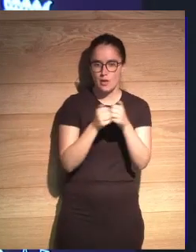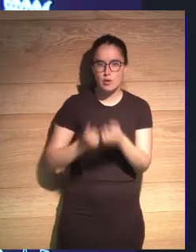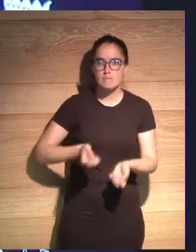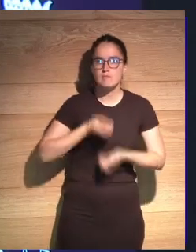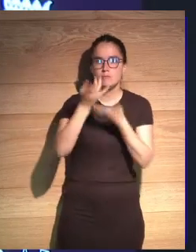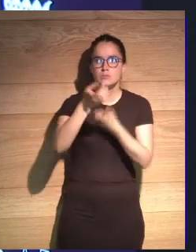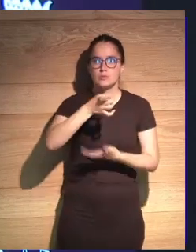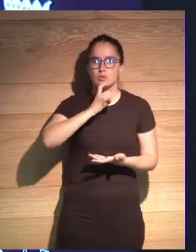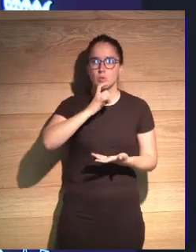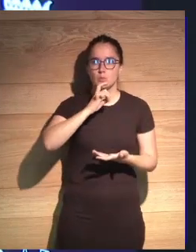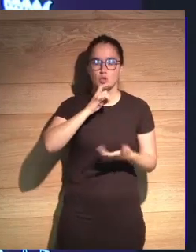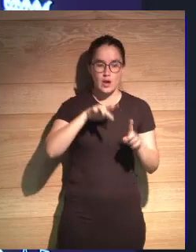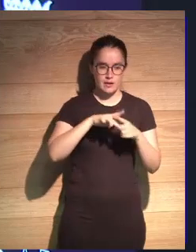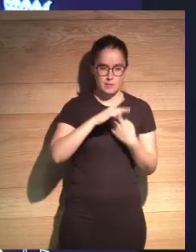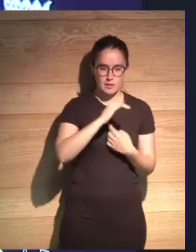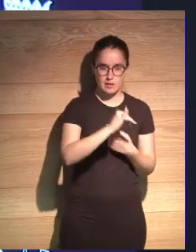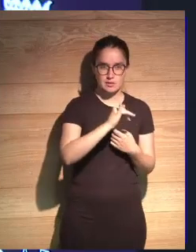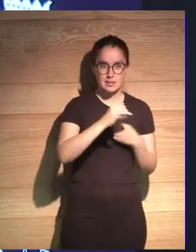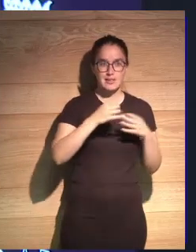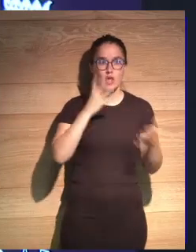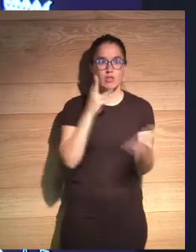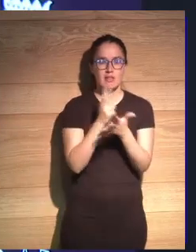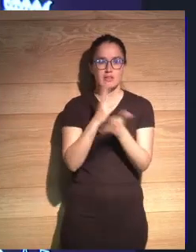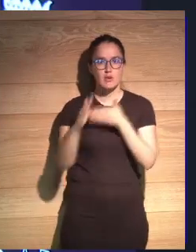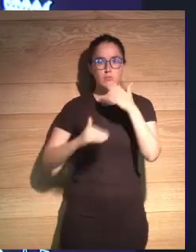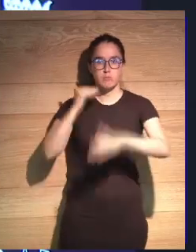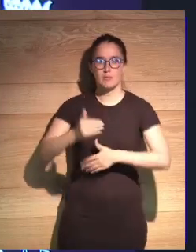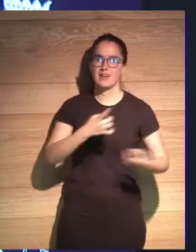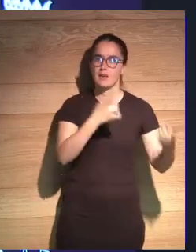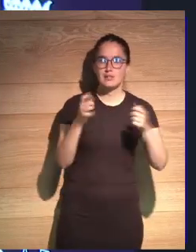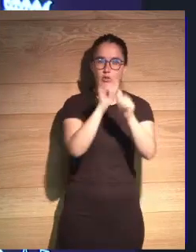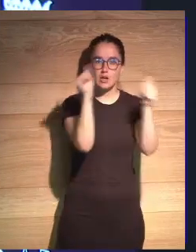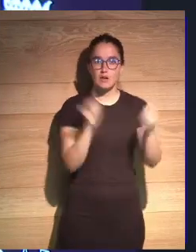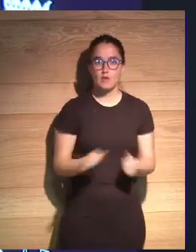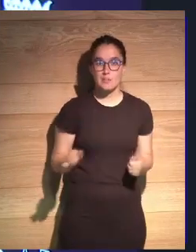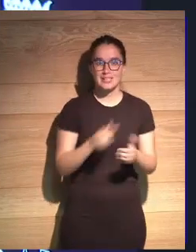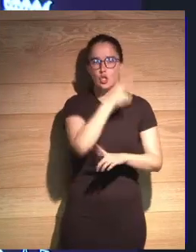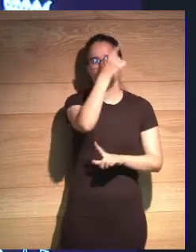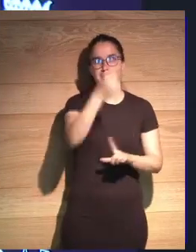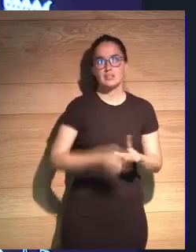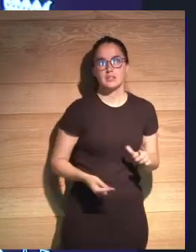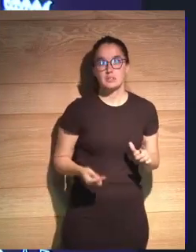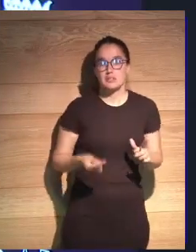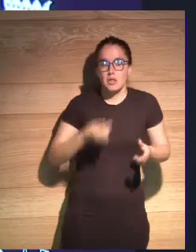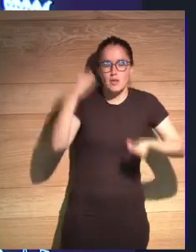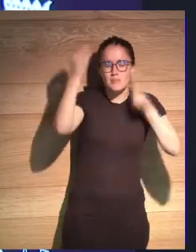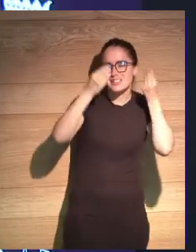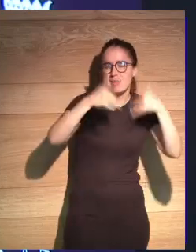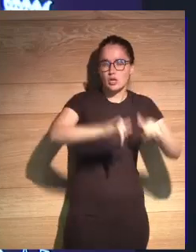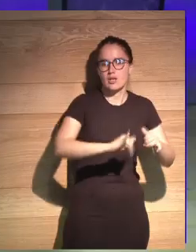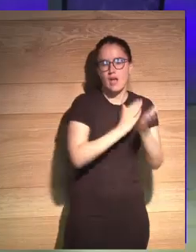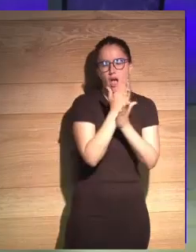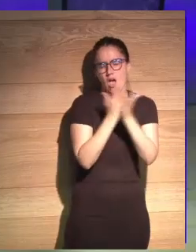where the expression of the player is by using some tools and by overcoming